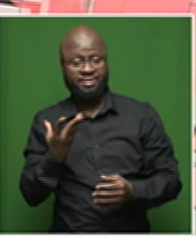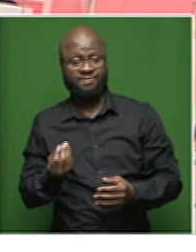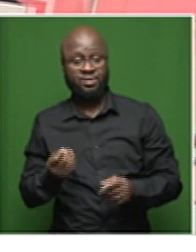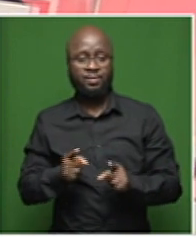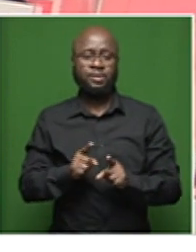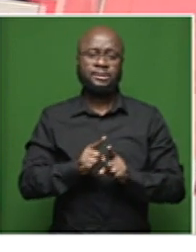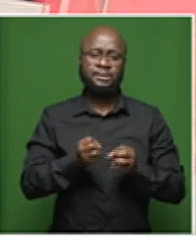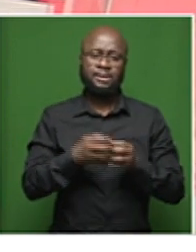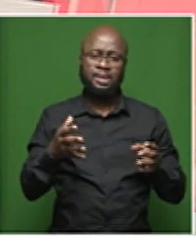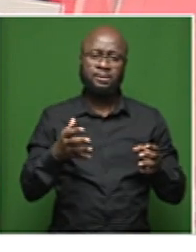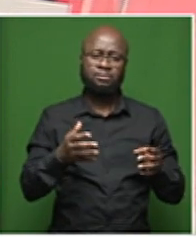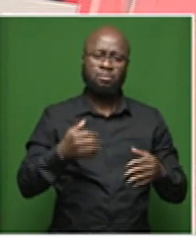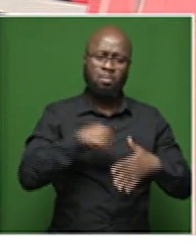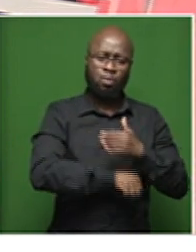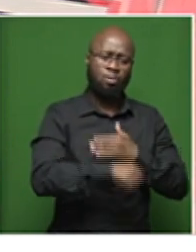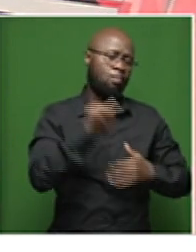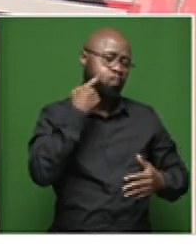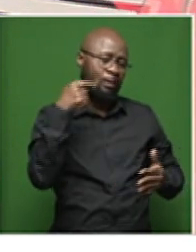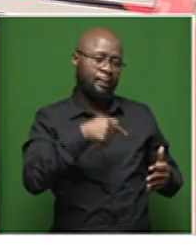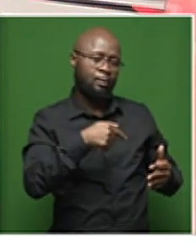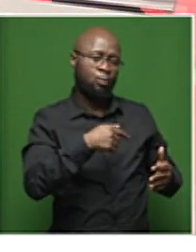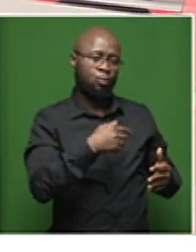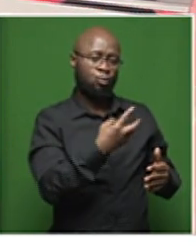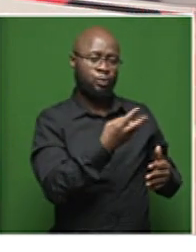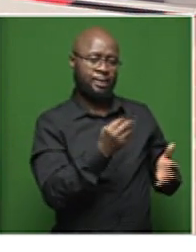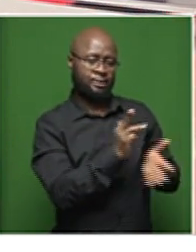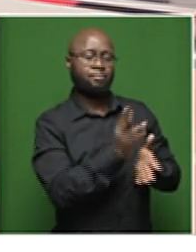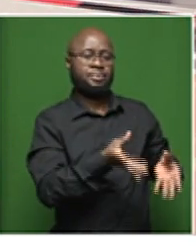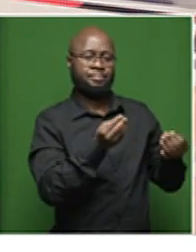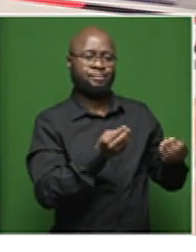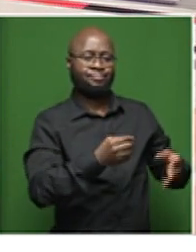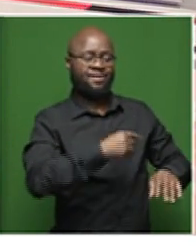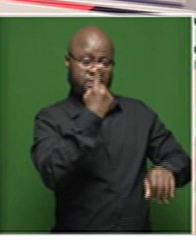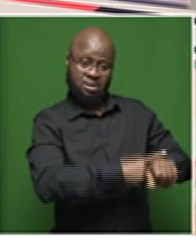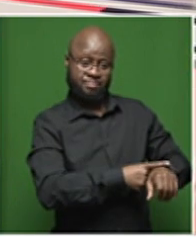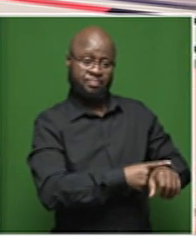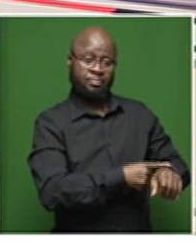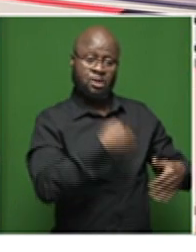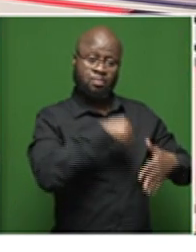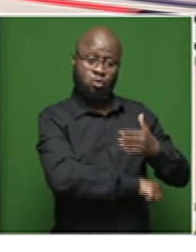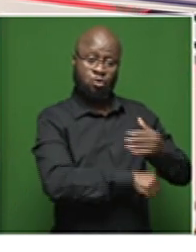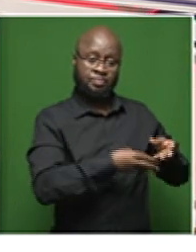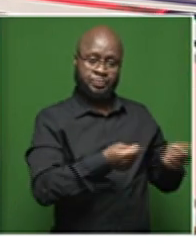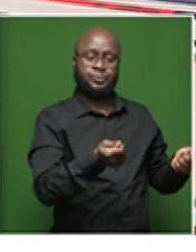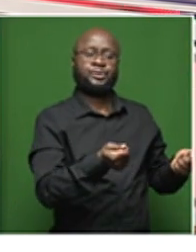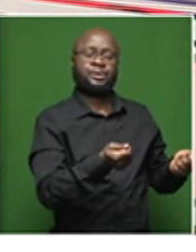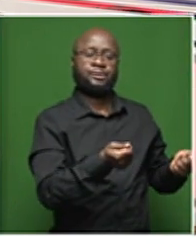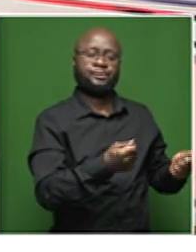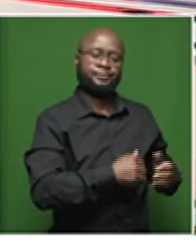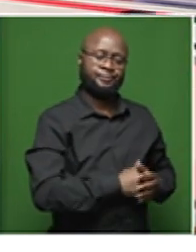my first child, 2009. Mm. During my pregnancy. Then it disappeared after I gave birth. Mm. Then